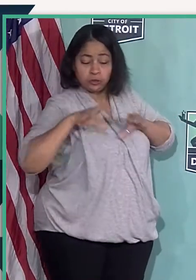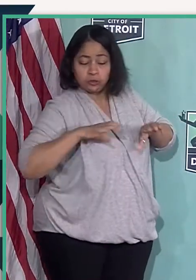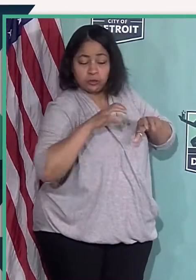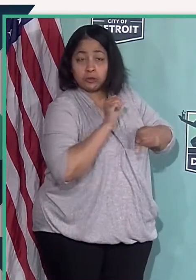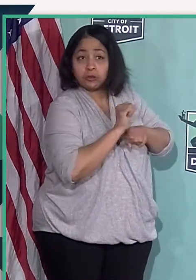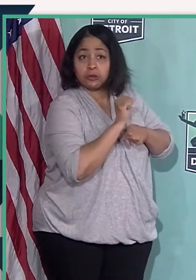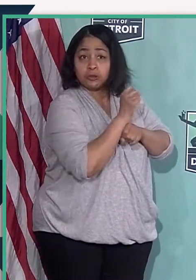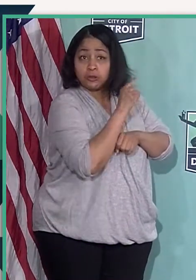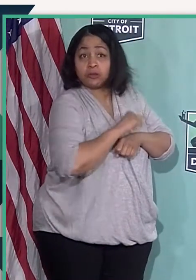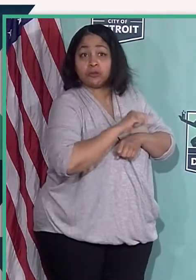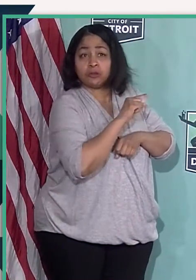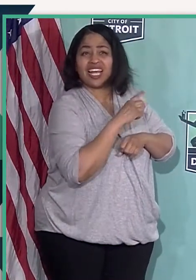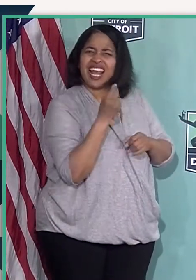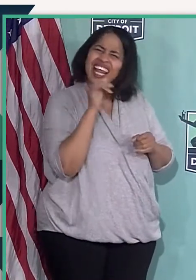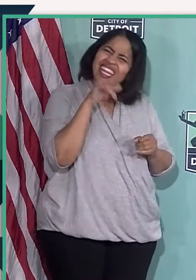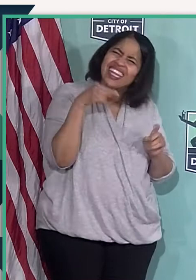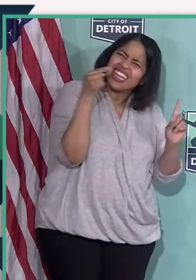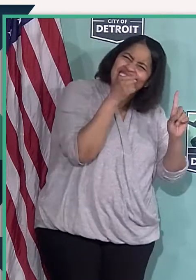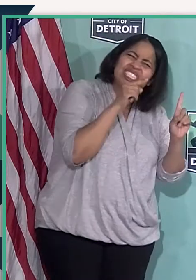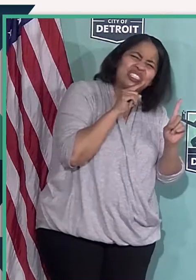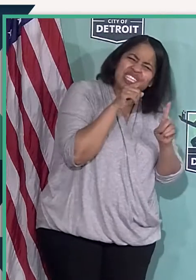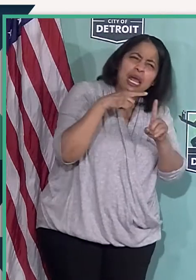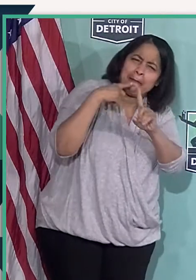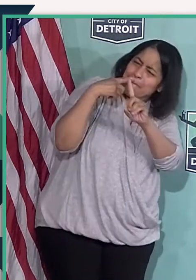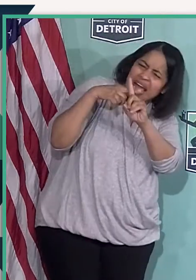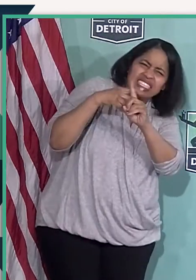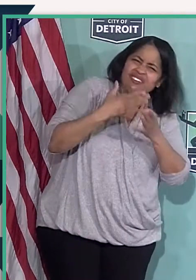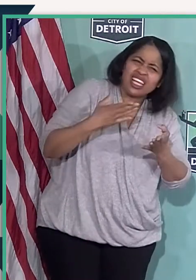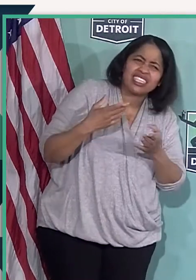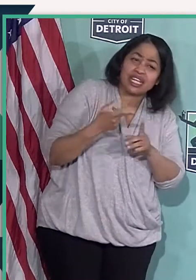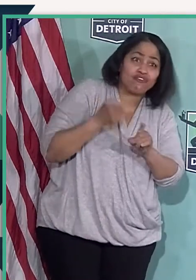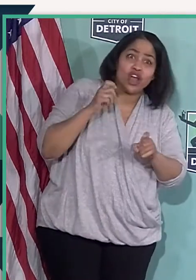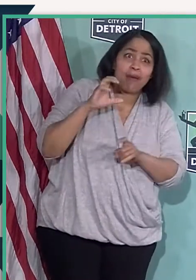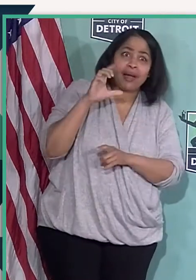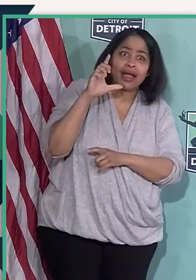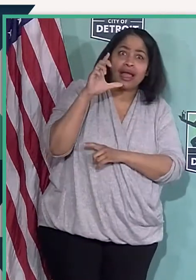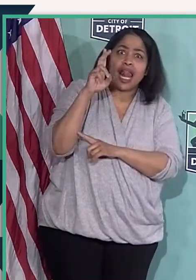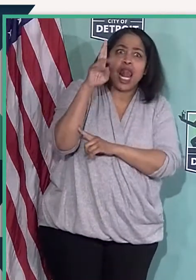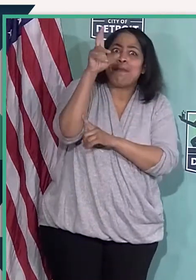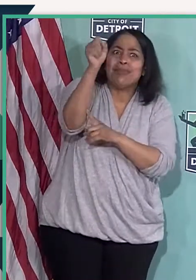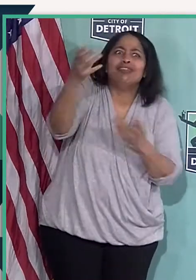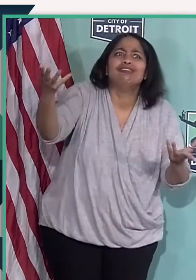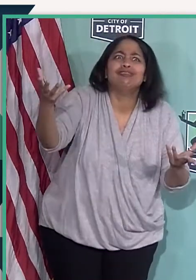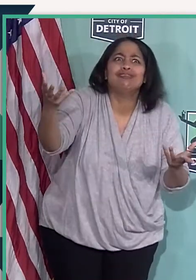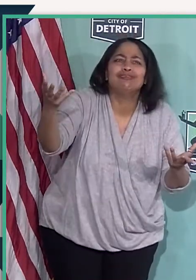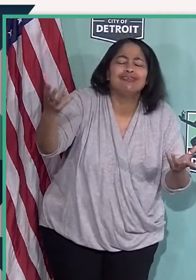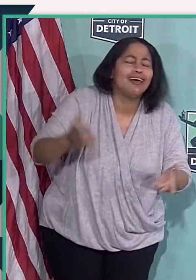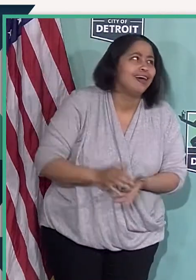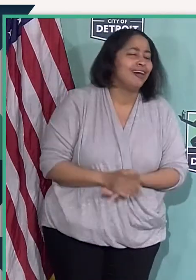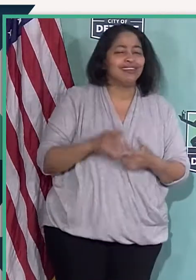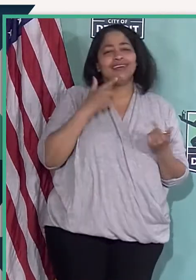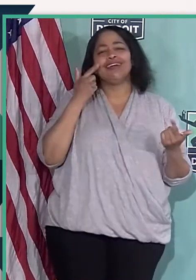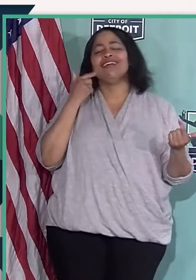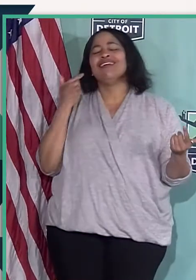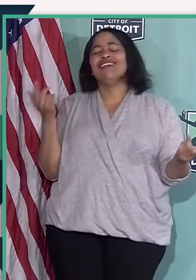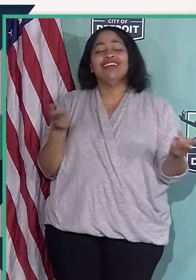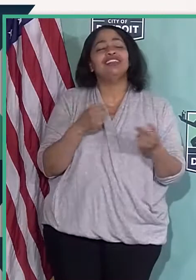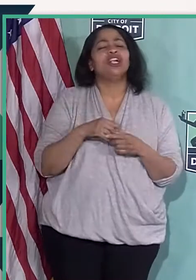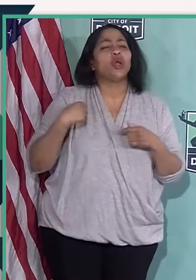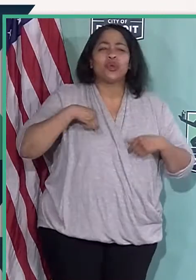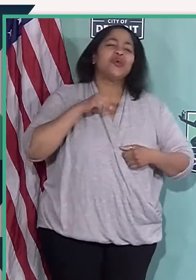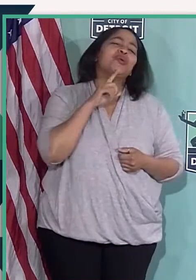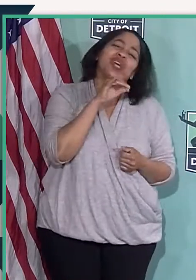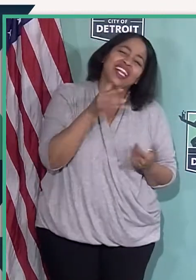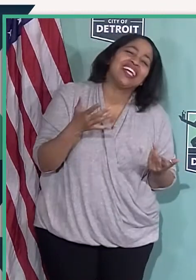and this is the most positive thing to come out of Columbus in quite some time. So we are